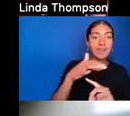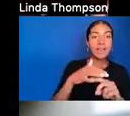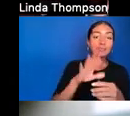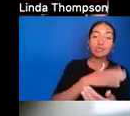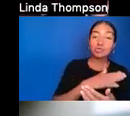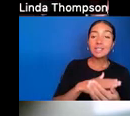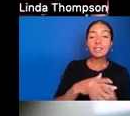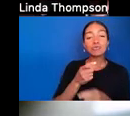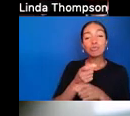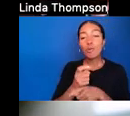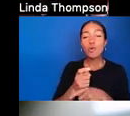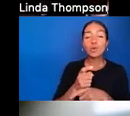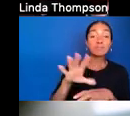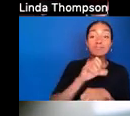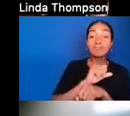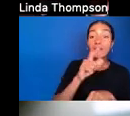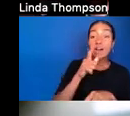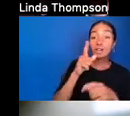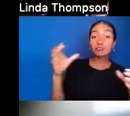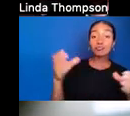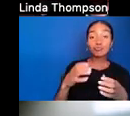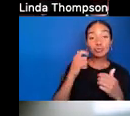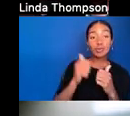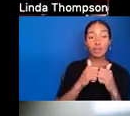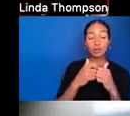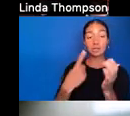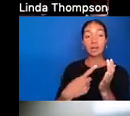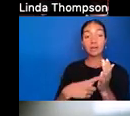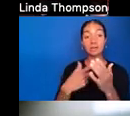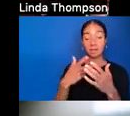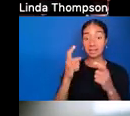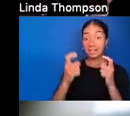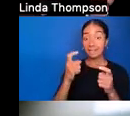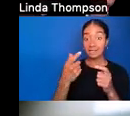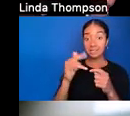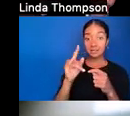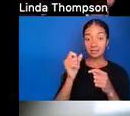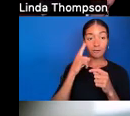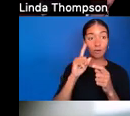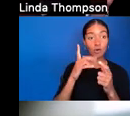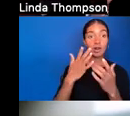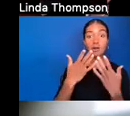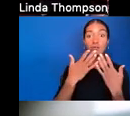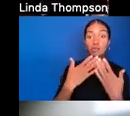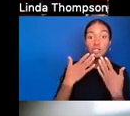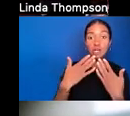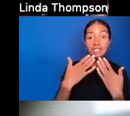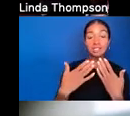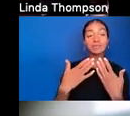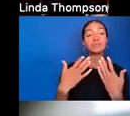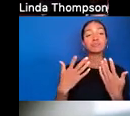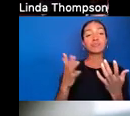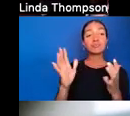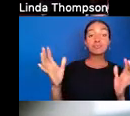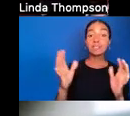together, sometimes appreciation gifts, talking circles. Those things